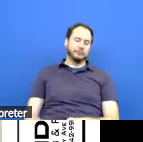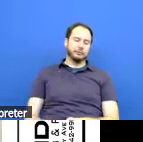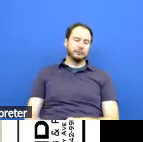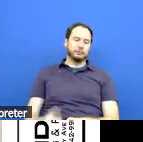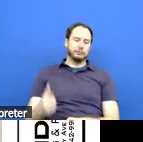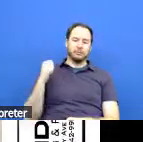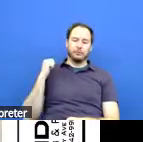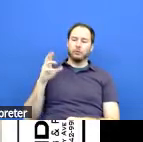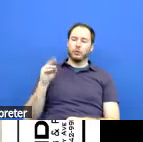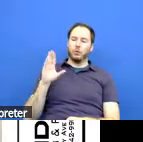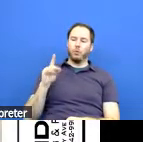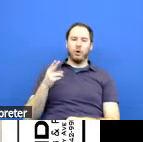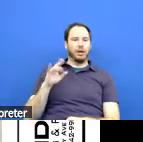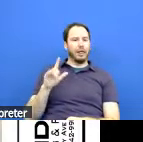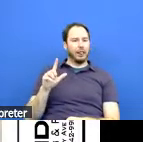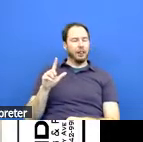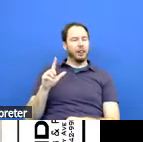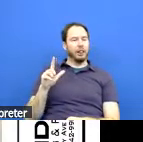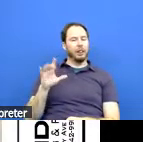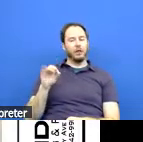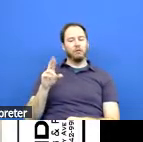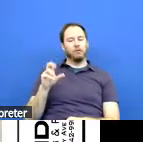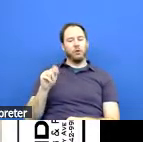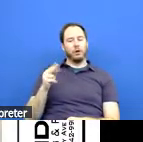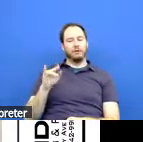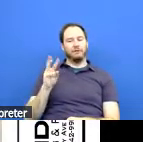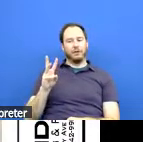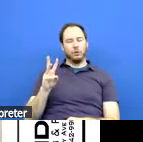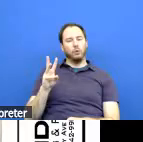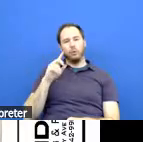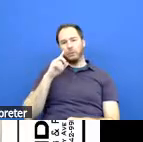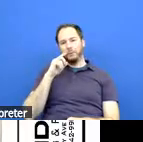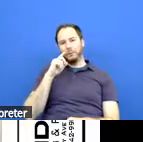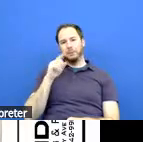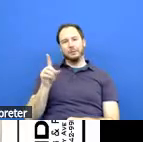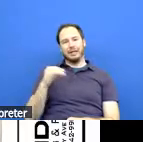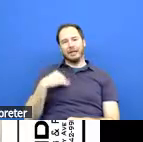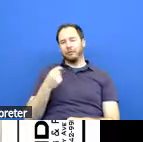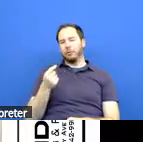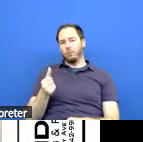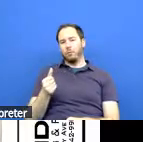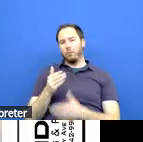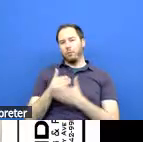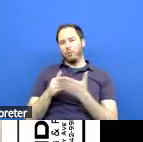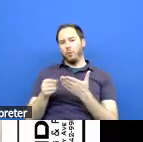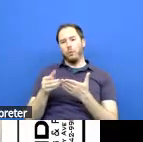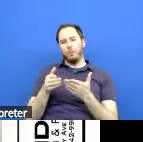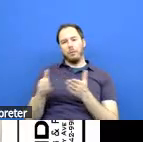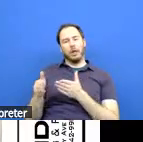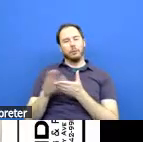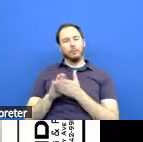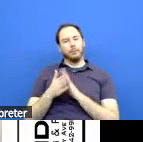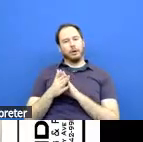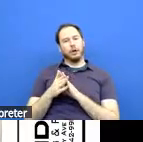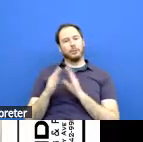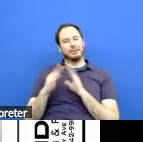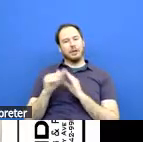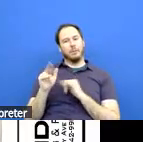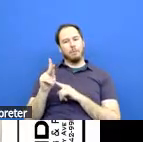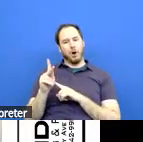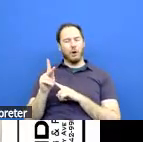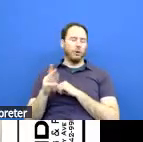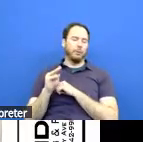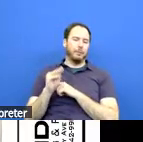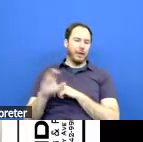of Ward Hill, Forest View, there was a portion of it that was going to become a town park, actually a county